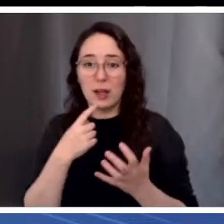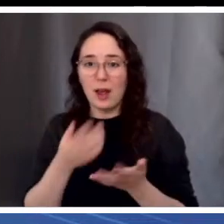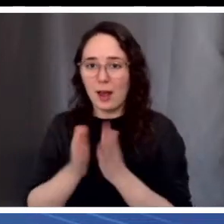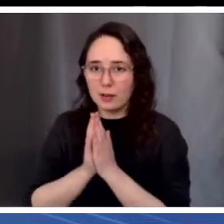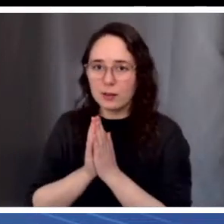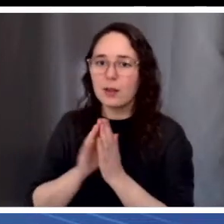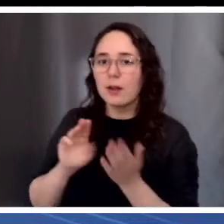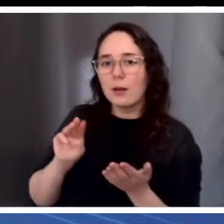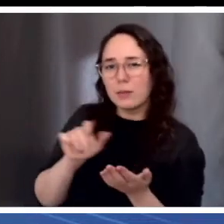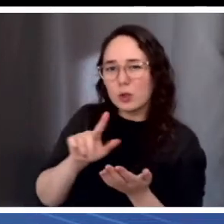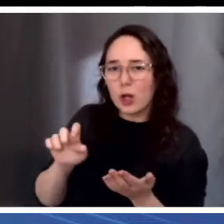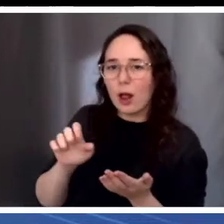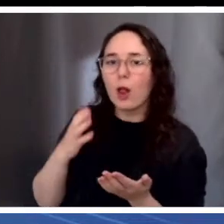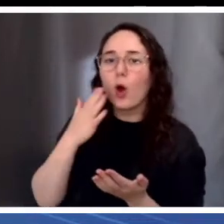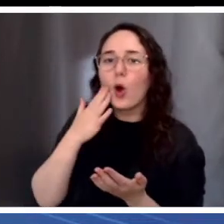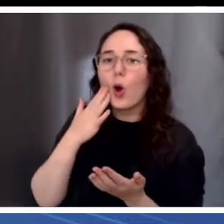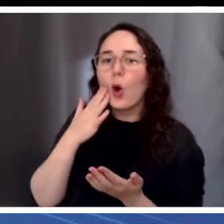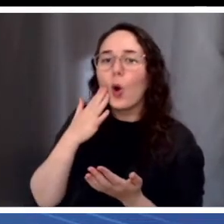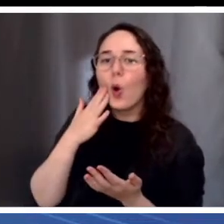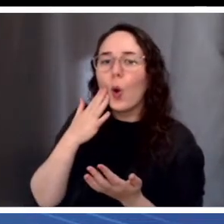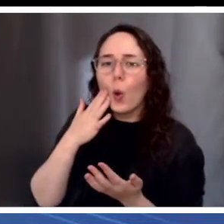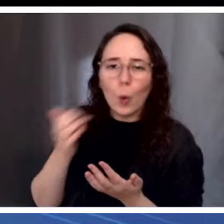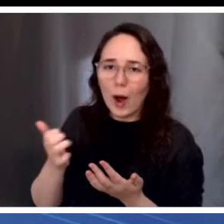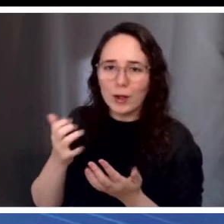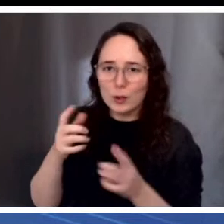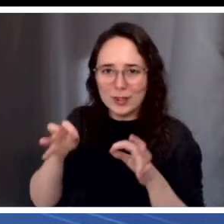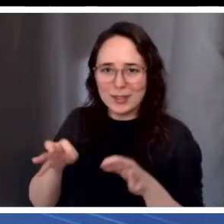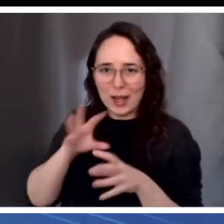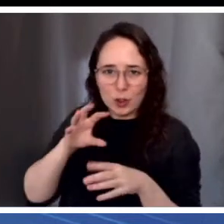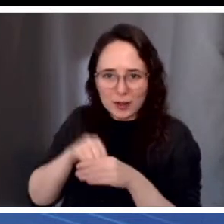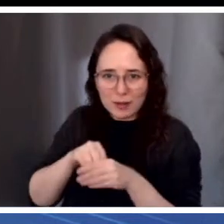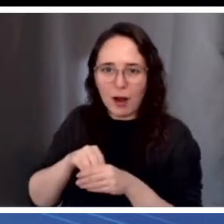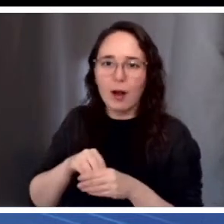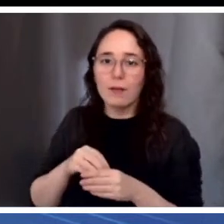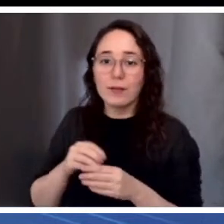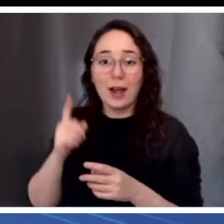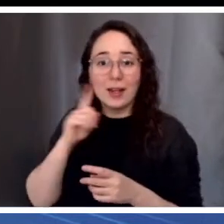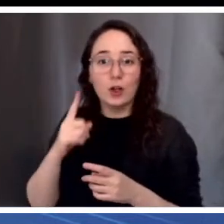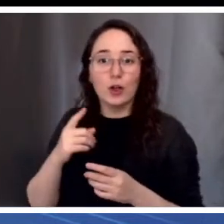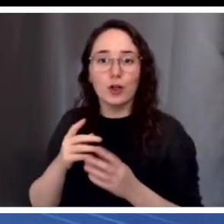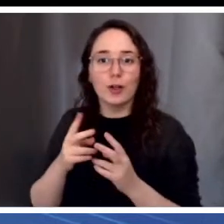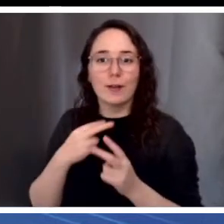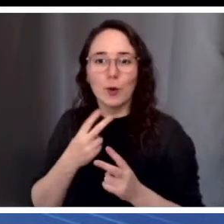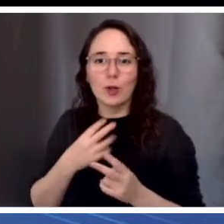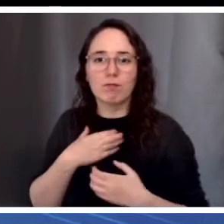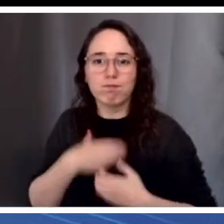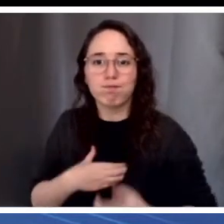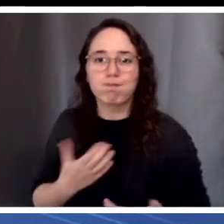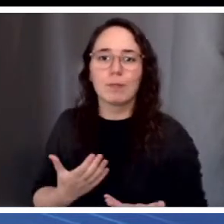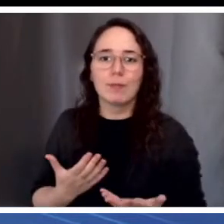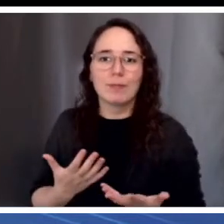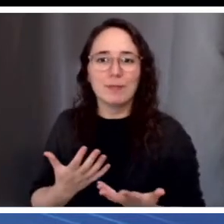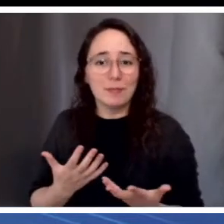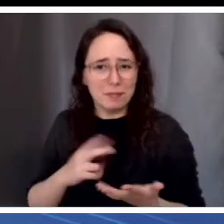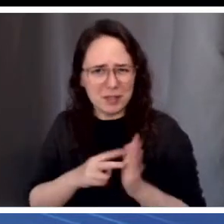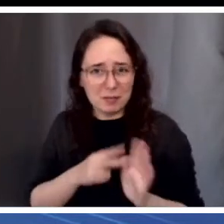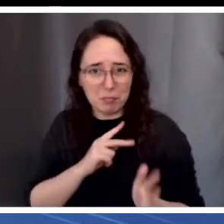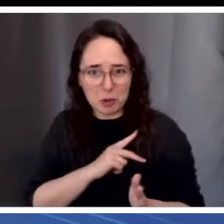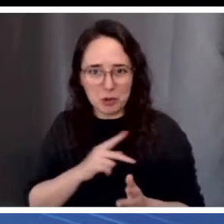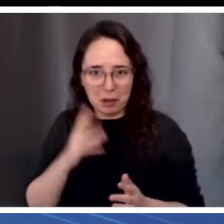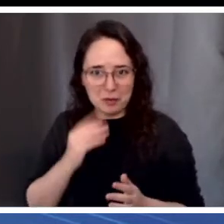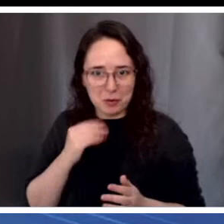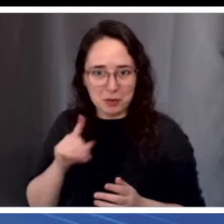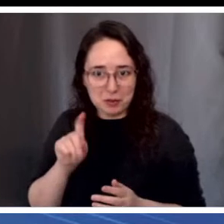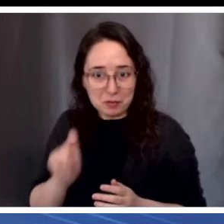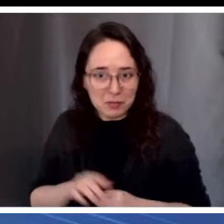this specialty? I hear the passion in your voice and wonder if it was something personal. Thank you. I like the fact she hears the passion in my voice. Most